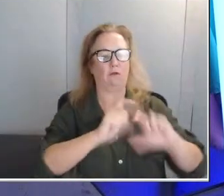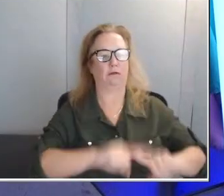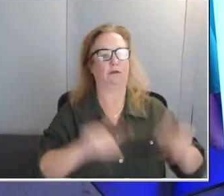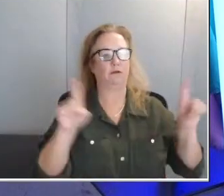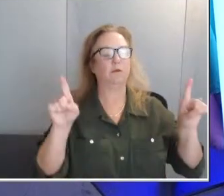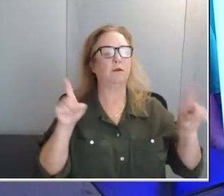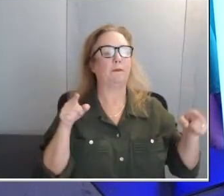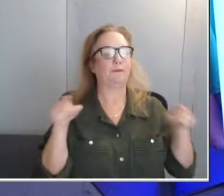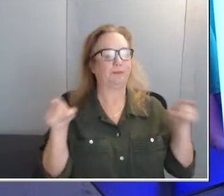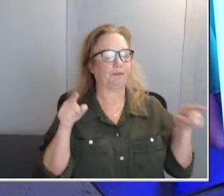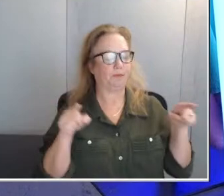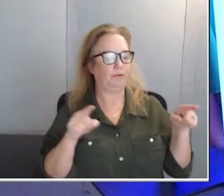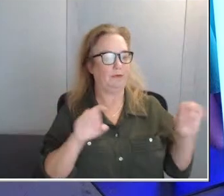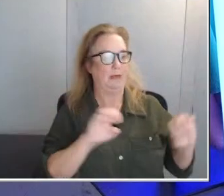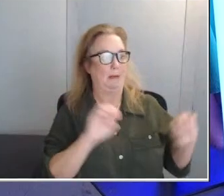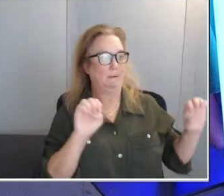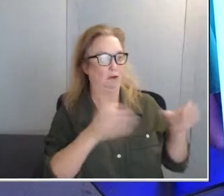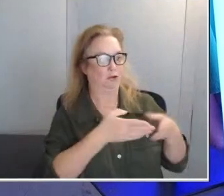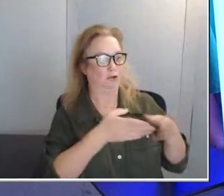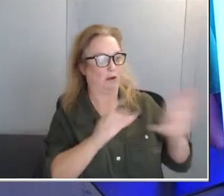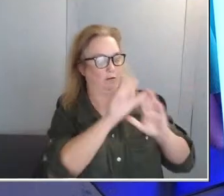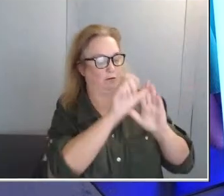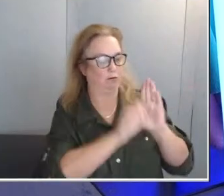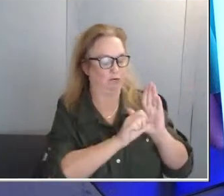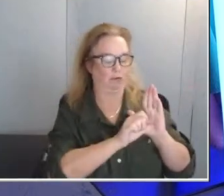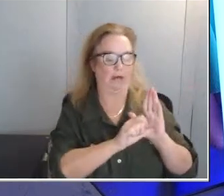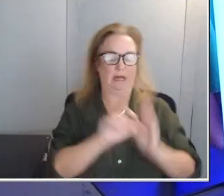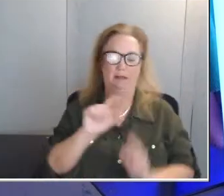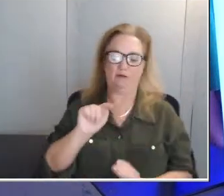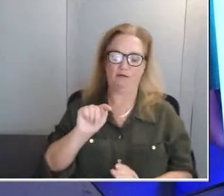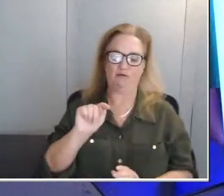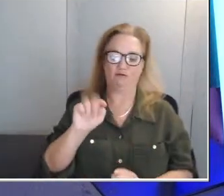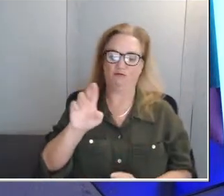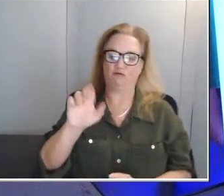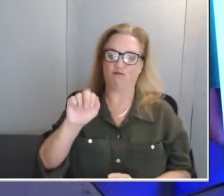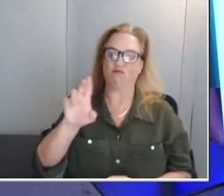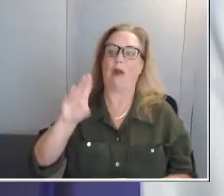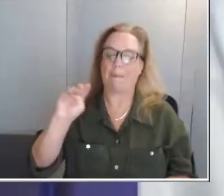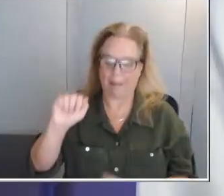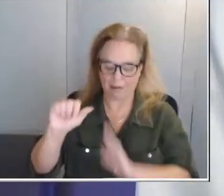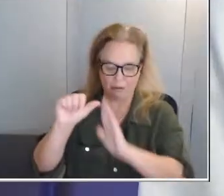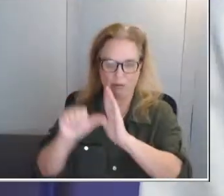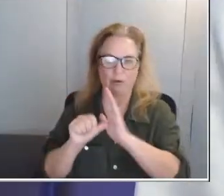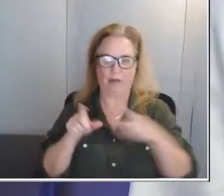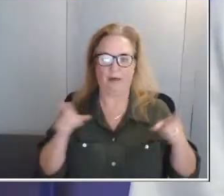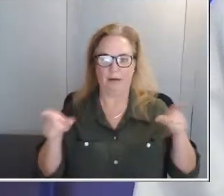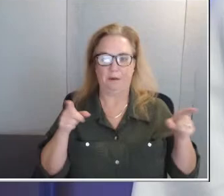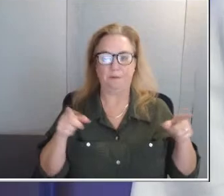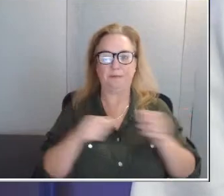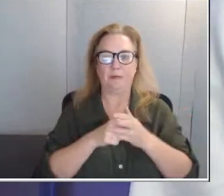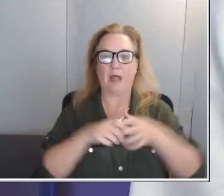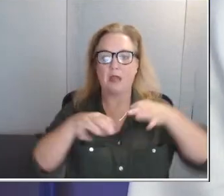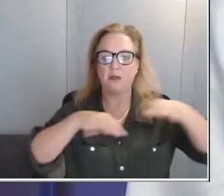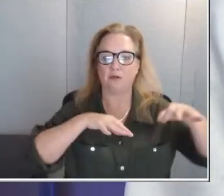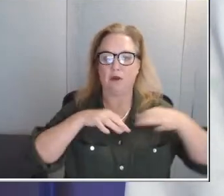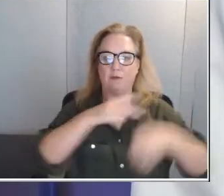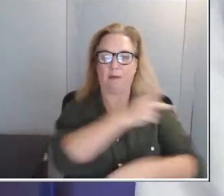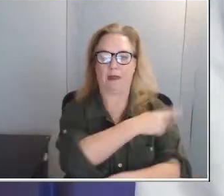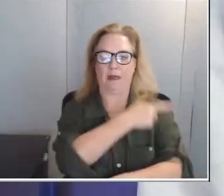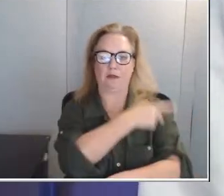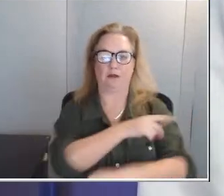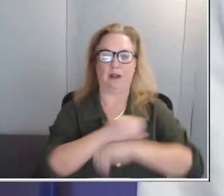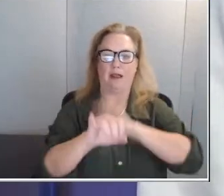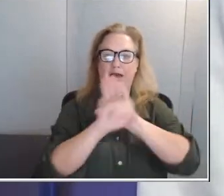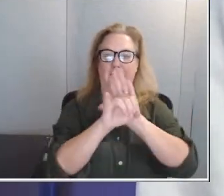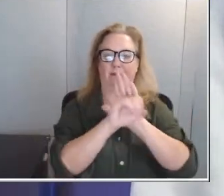between emergency general surgery and then trauma surgery? Yeah, sure. The way I like to describe it is patients can often identify